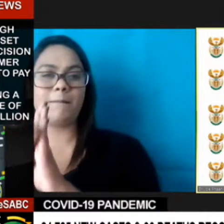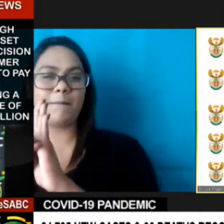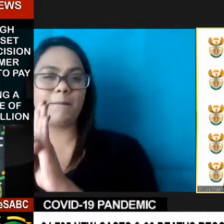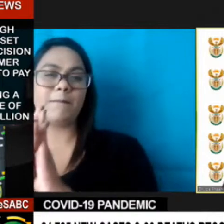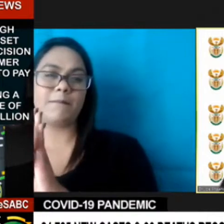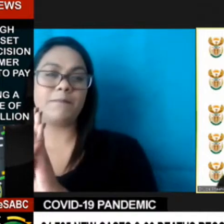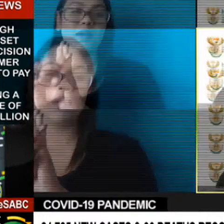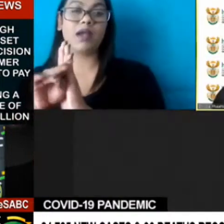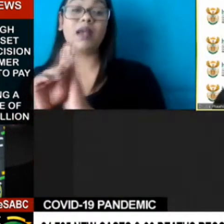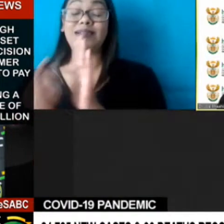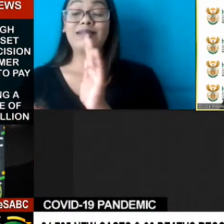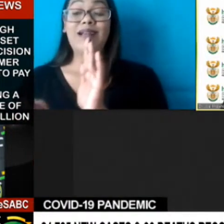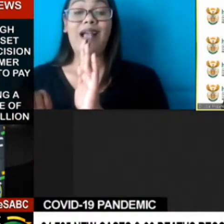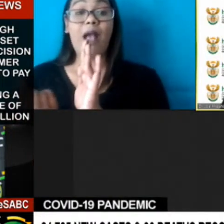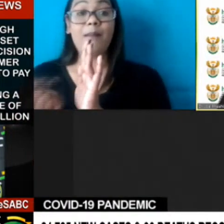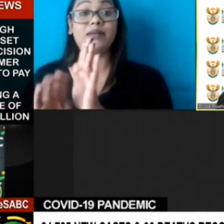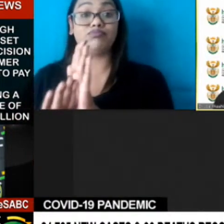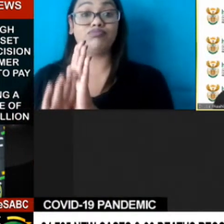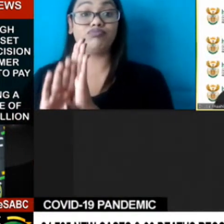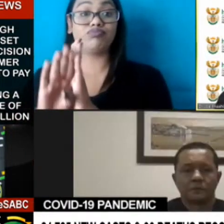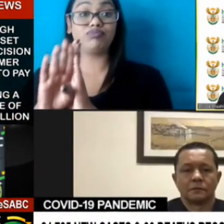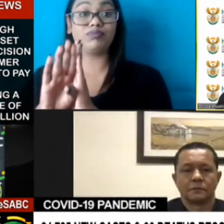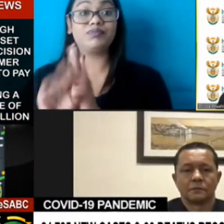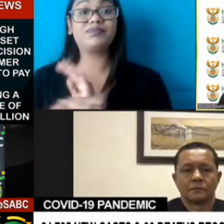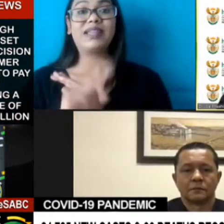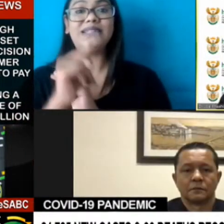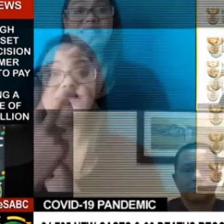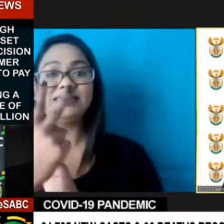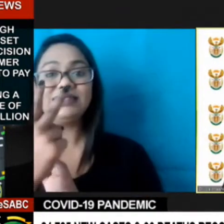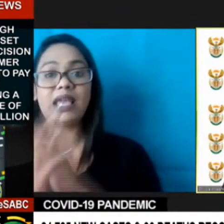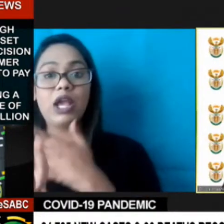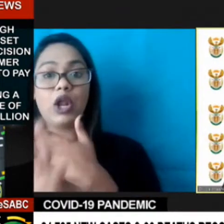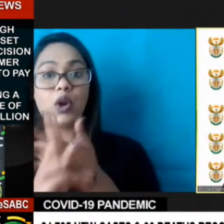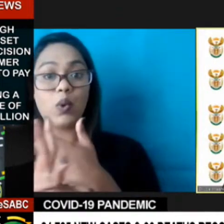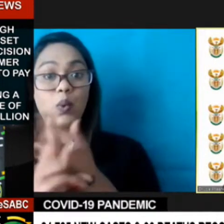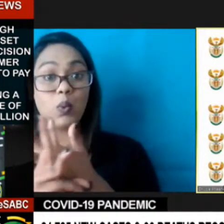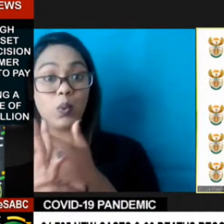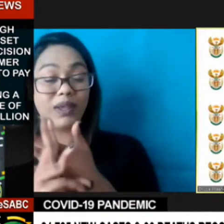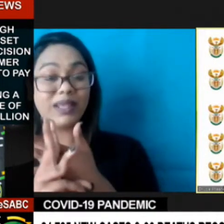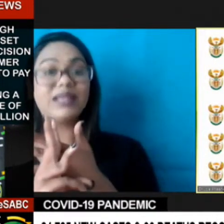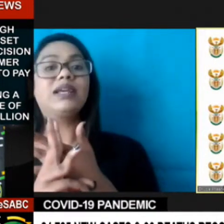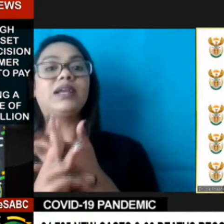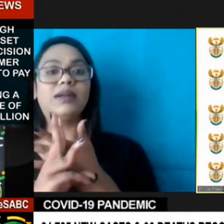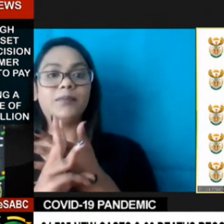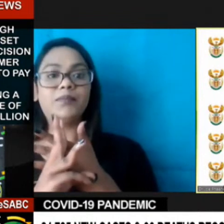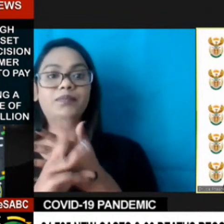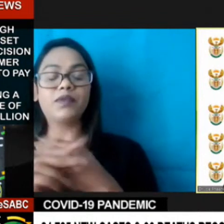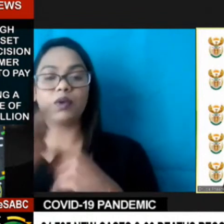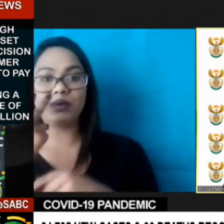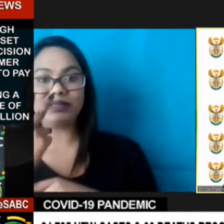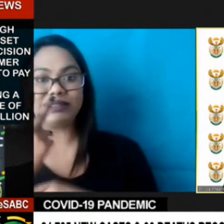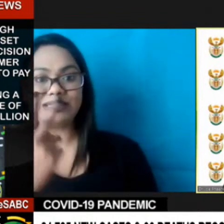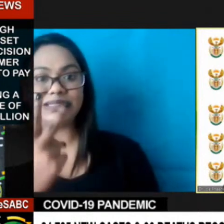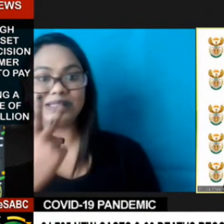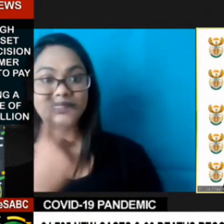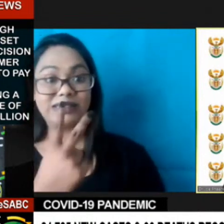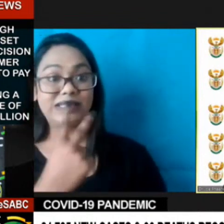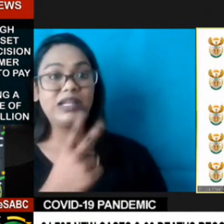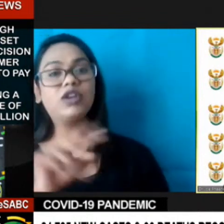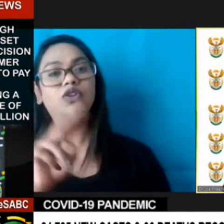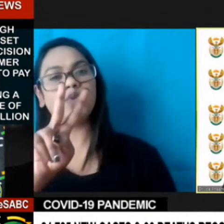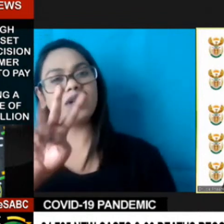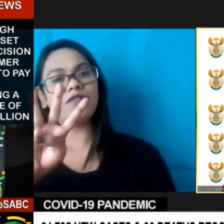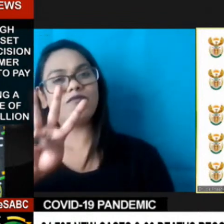wave. Now, in the second week of the third wave, which was between 17th and 24th of June